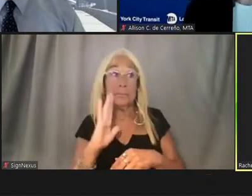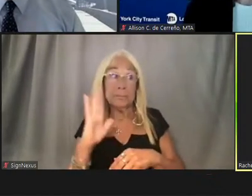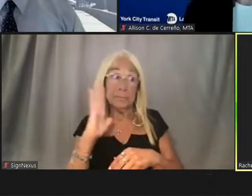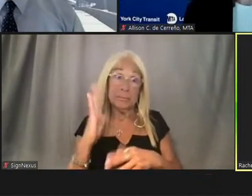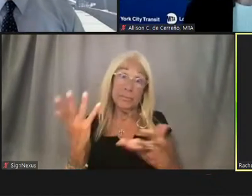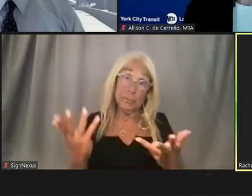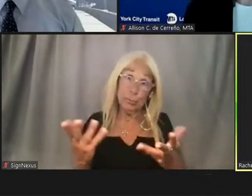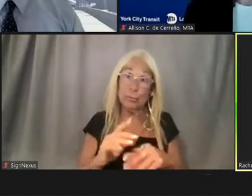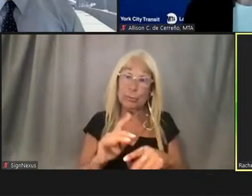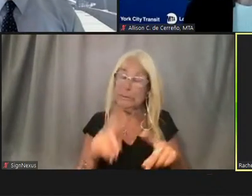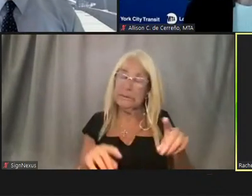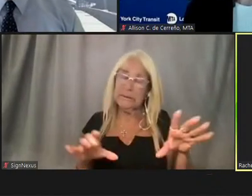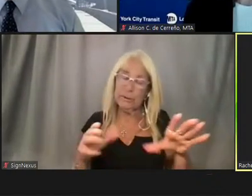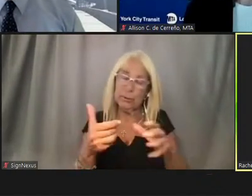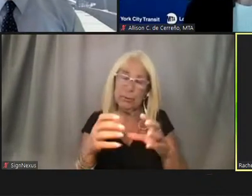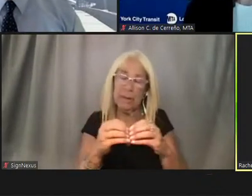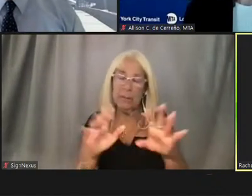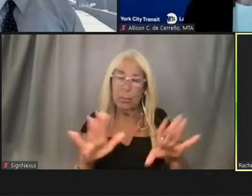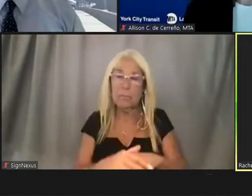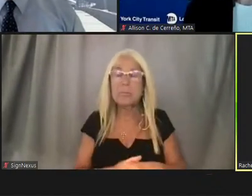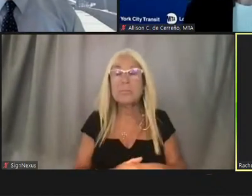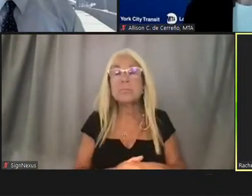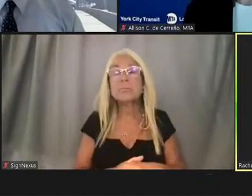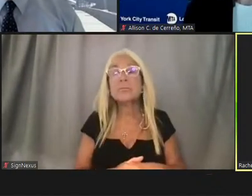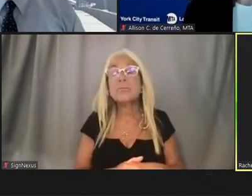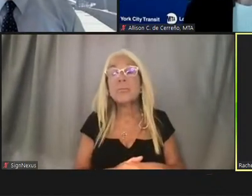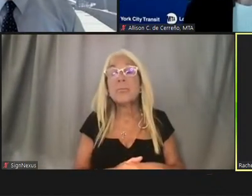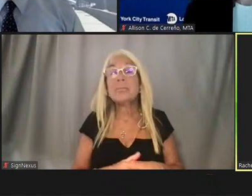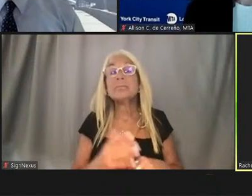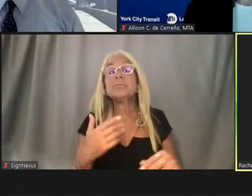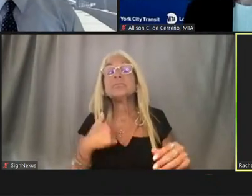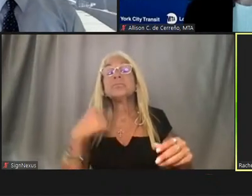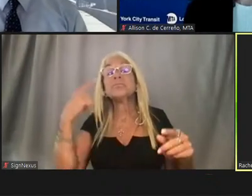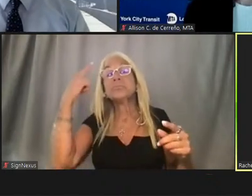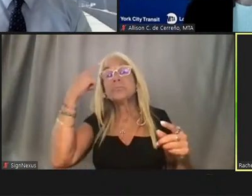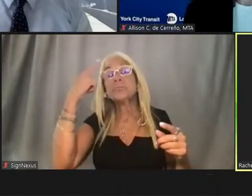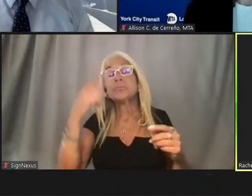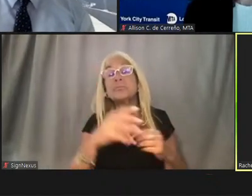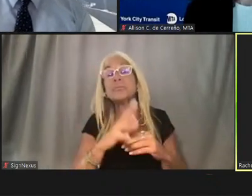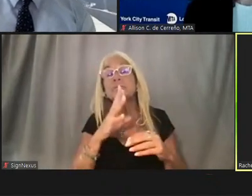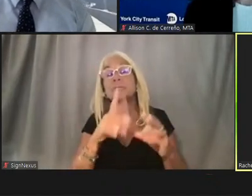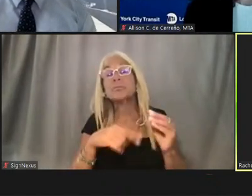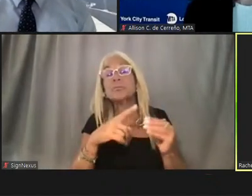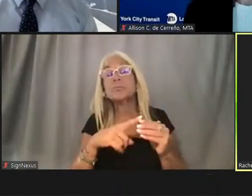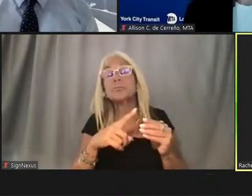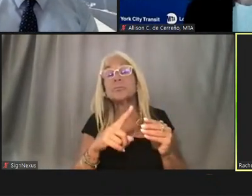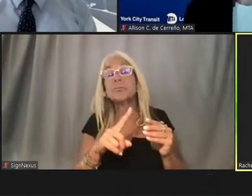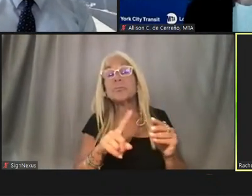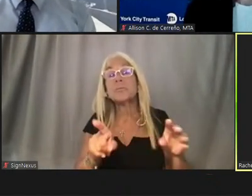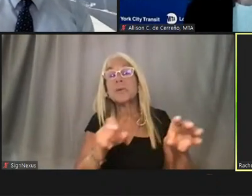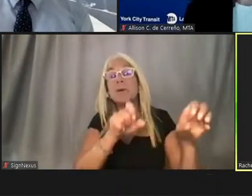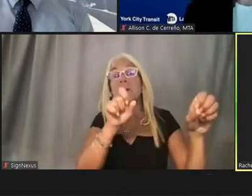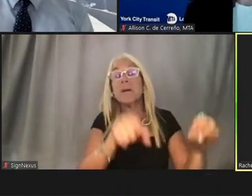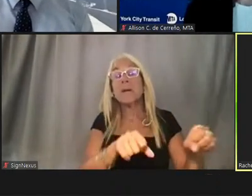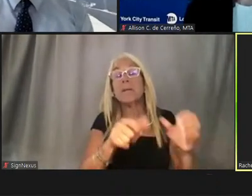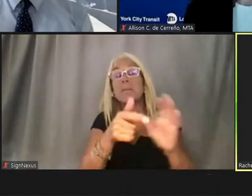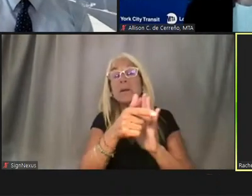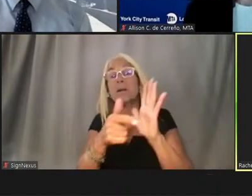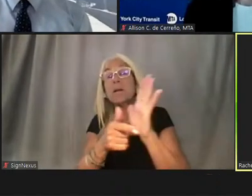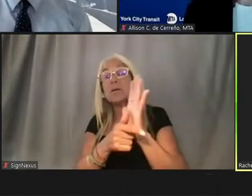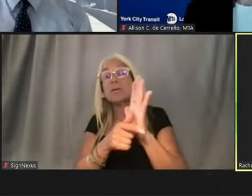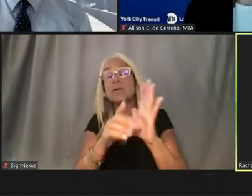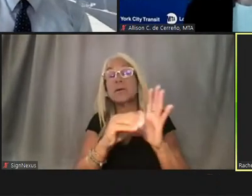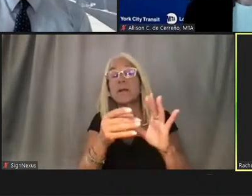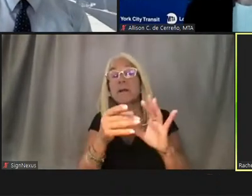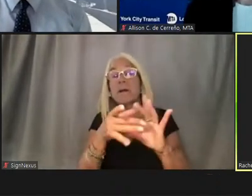for a living but I can't do it anymore anyway originally I was going to come in and what I wanted to talk about was the enabling legislation and the statutory